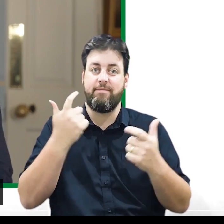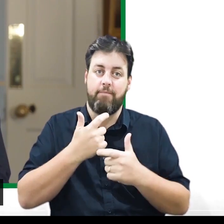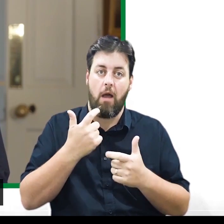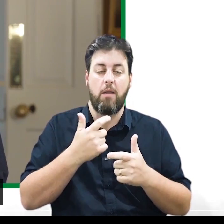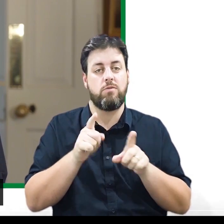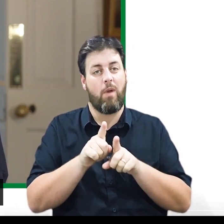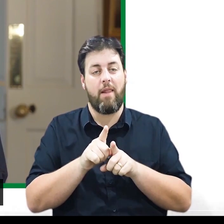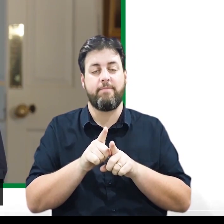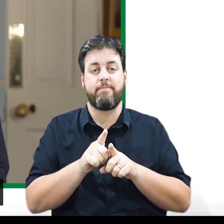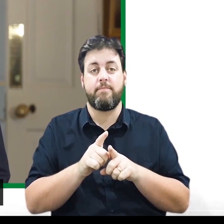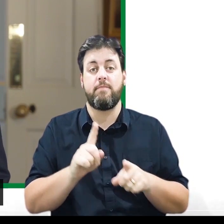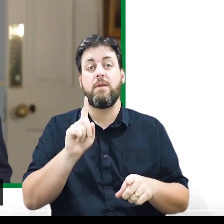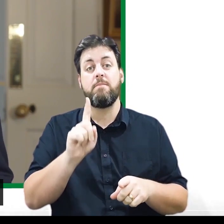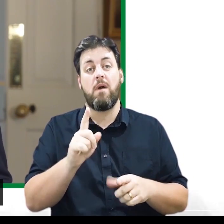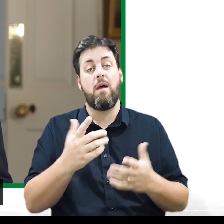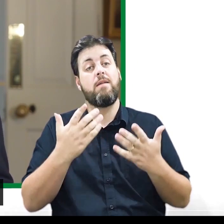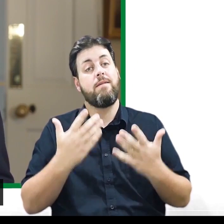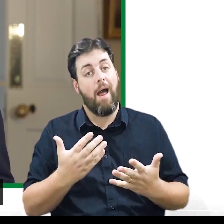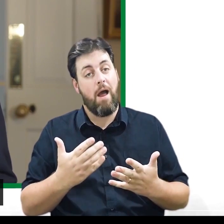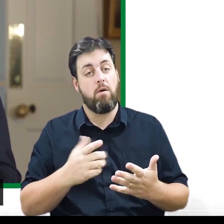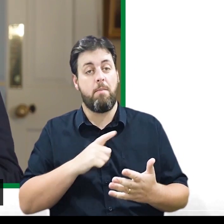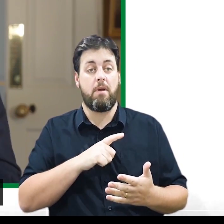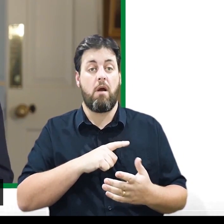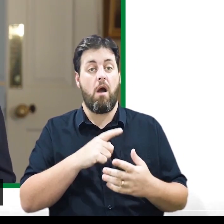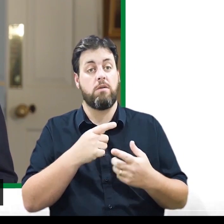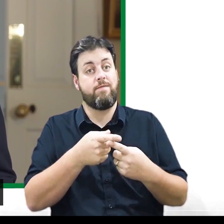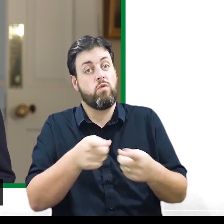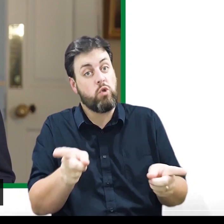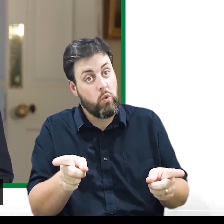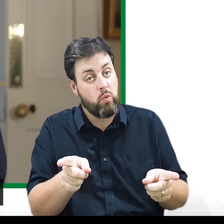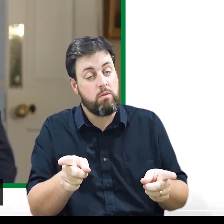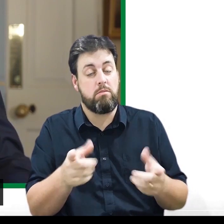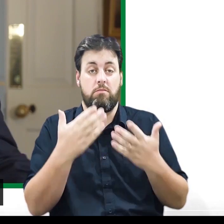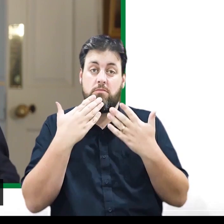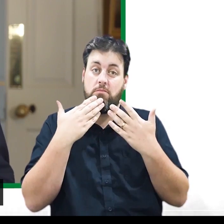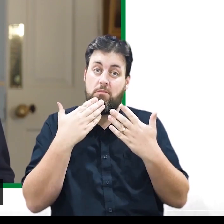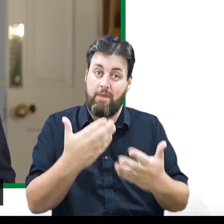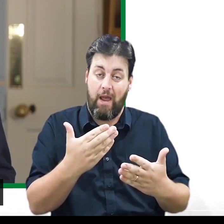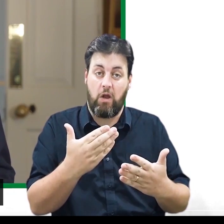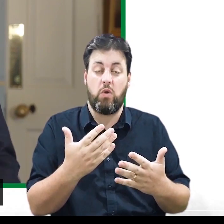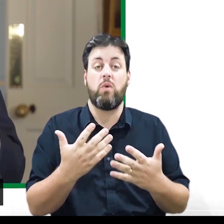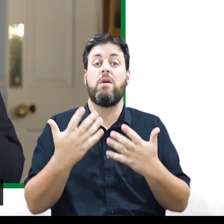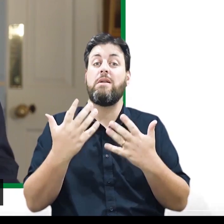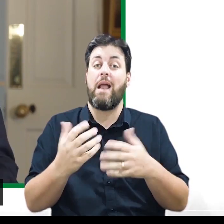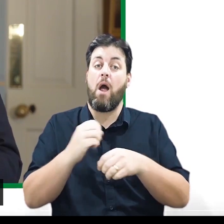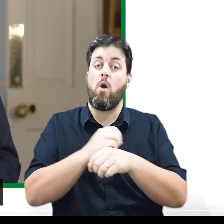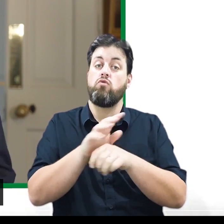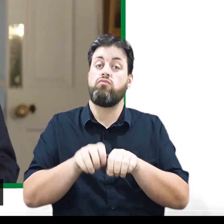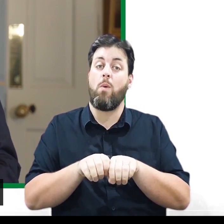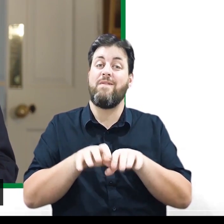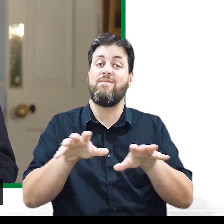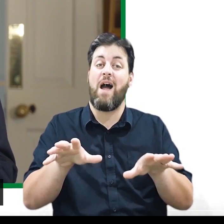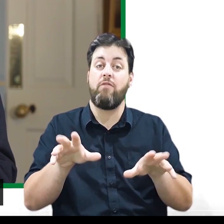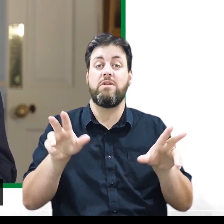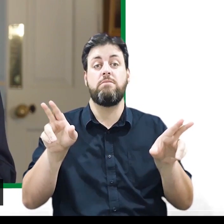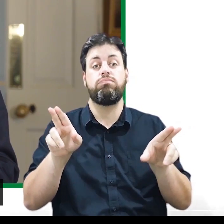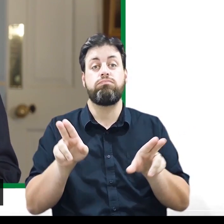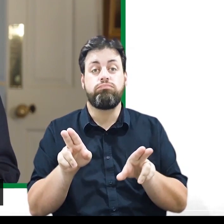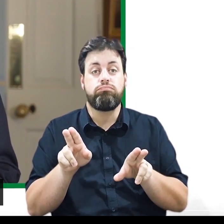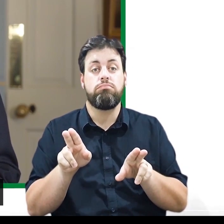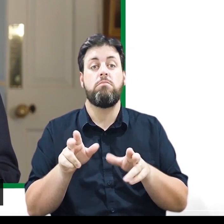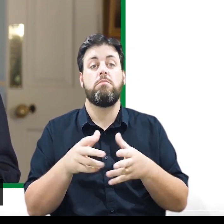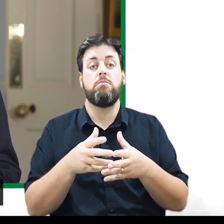But now, thanks to the incredible efforts of people like you and all those around you, we've got this virus